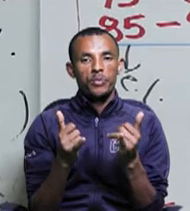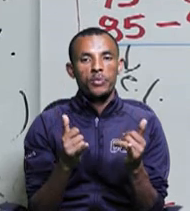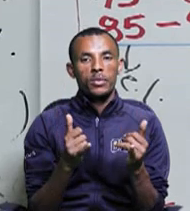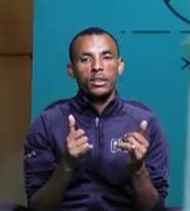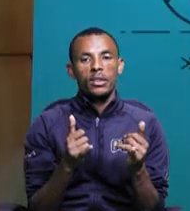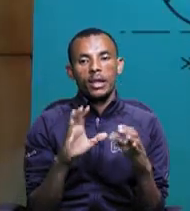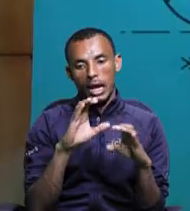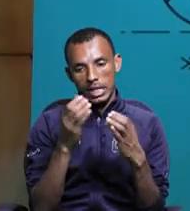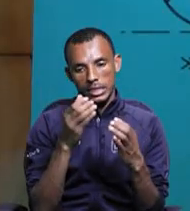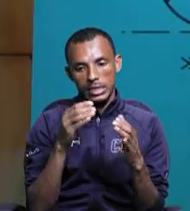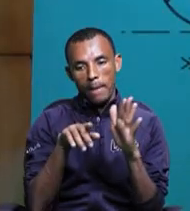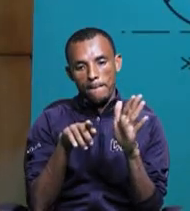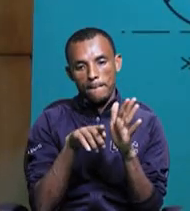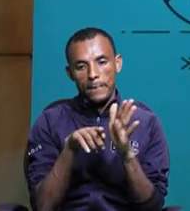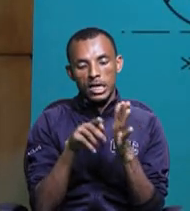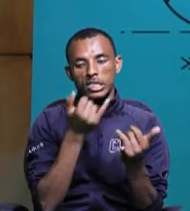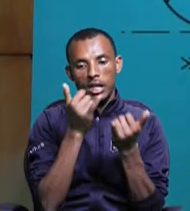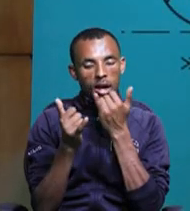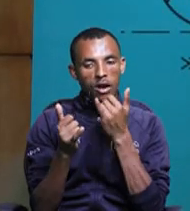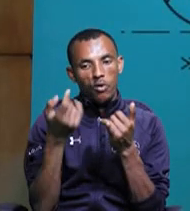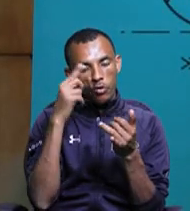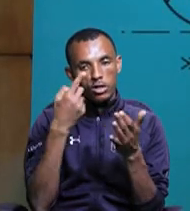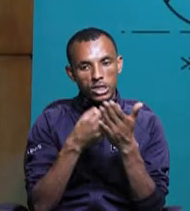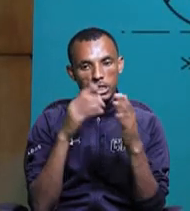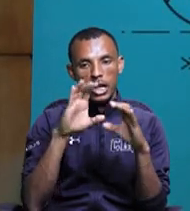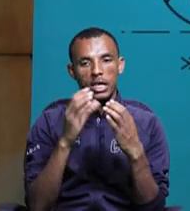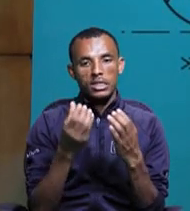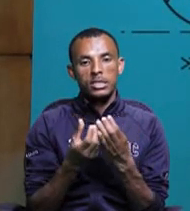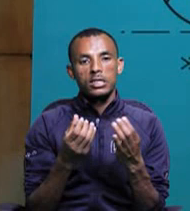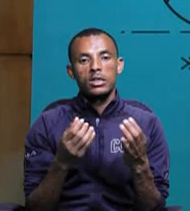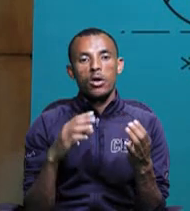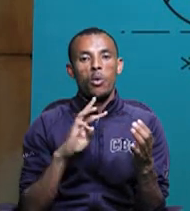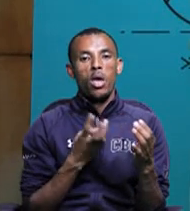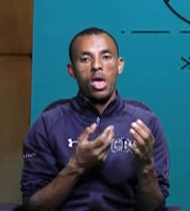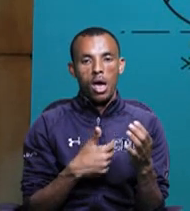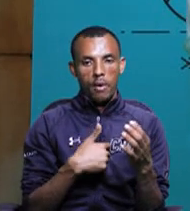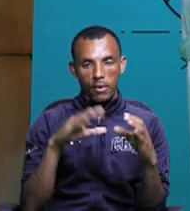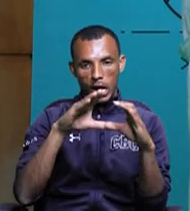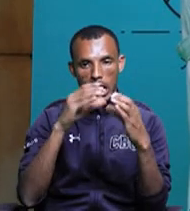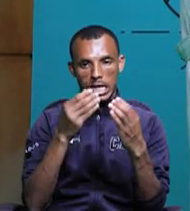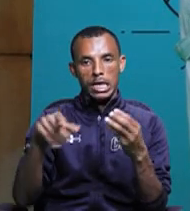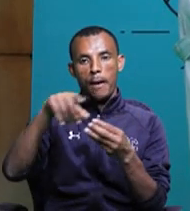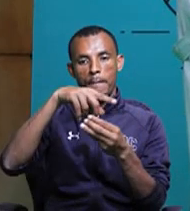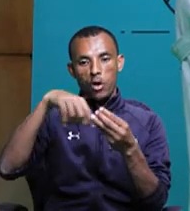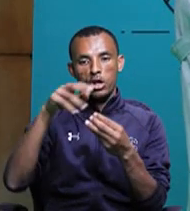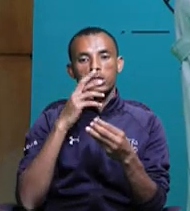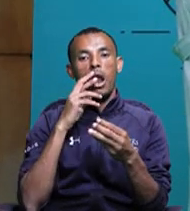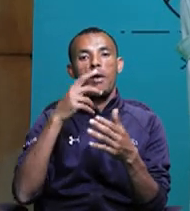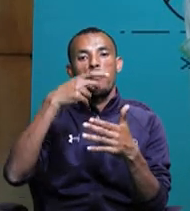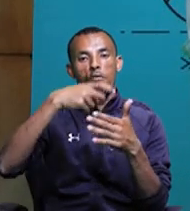occur. So for these classes, I will have a class boundary. The class boundaries are